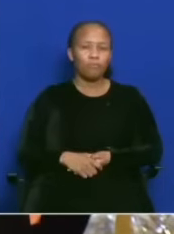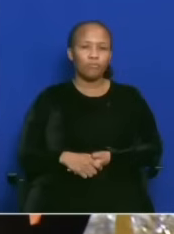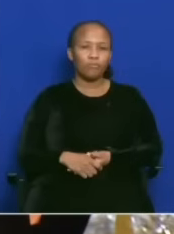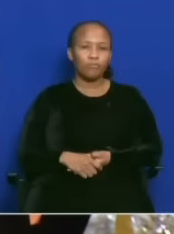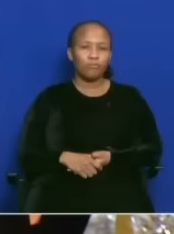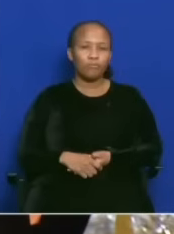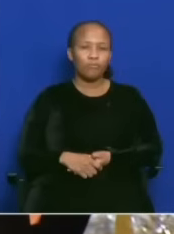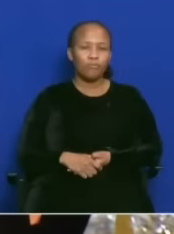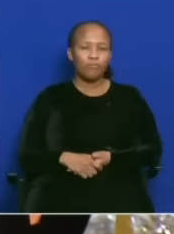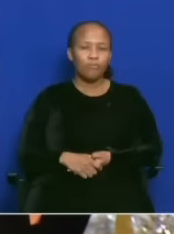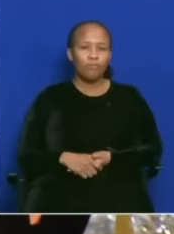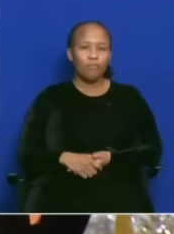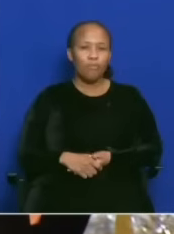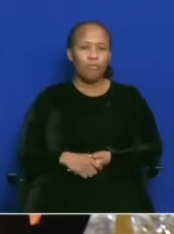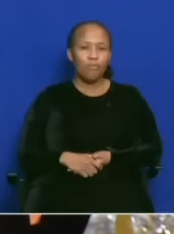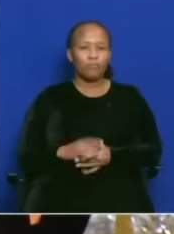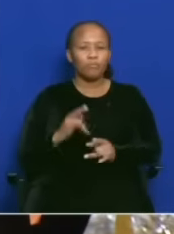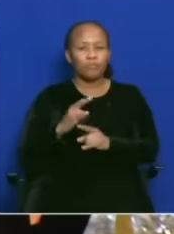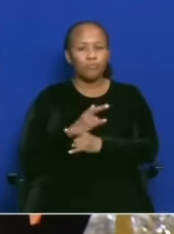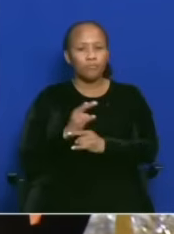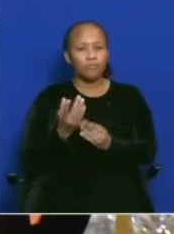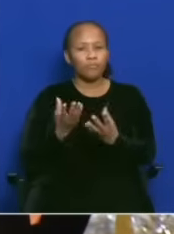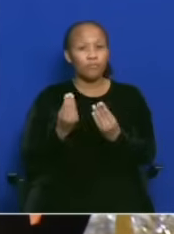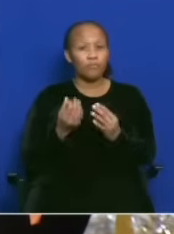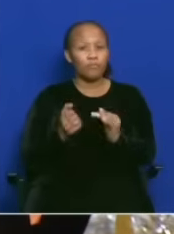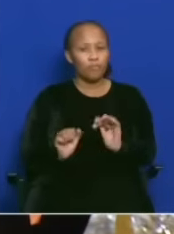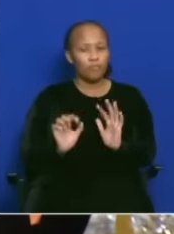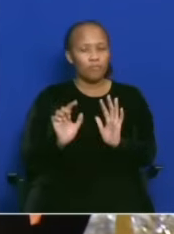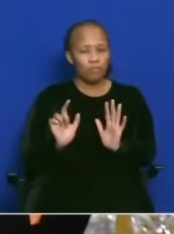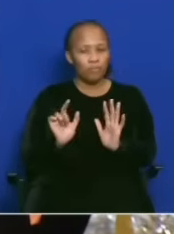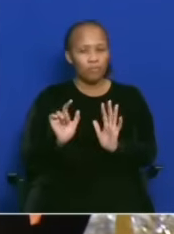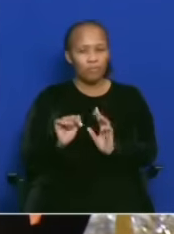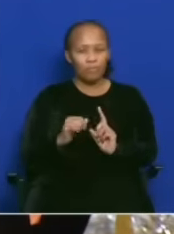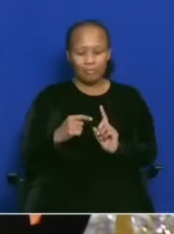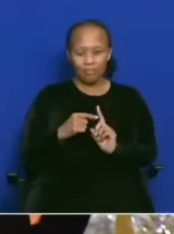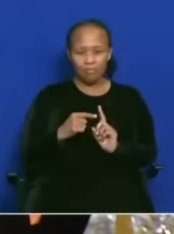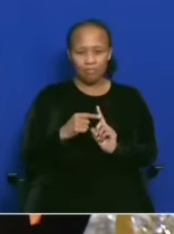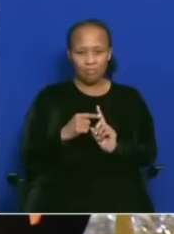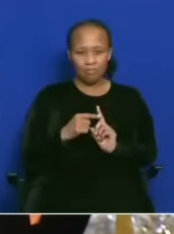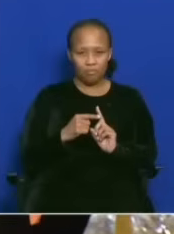at chat number 7, Mr. Valley,